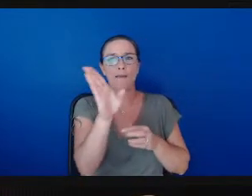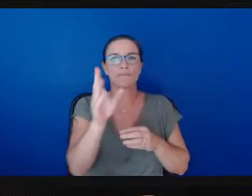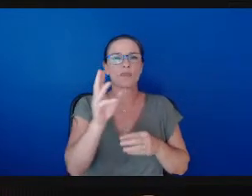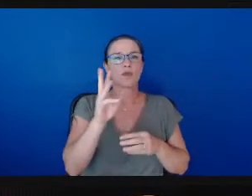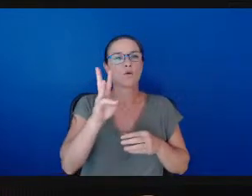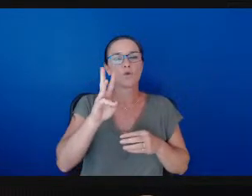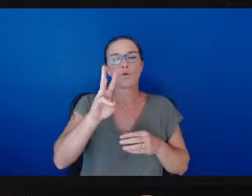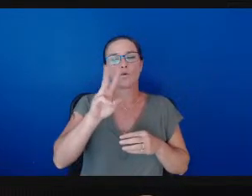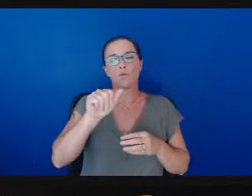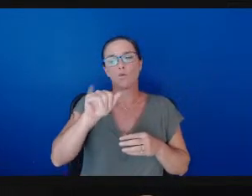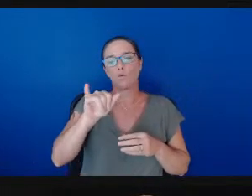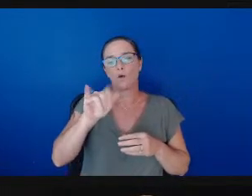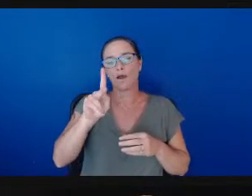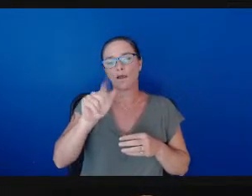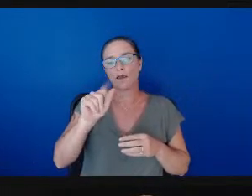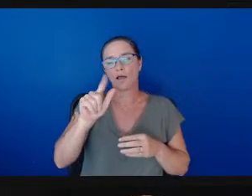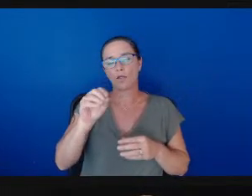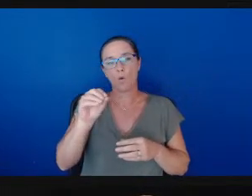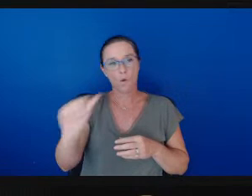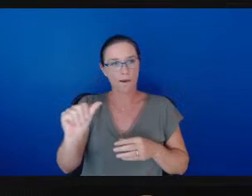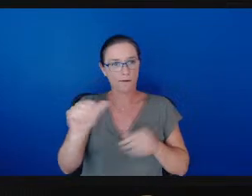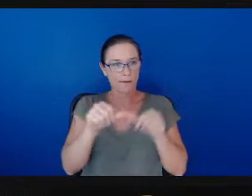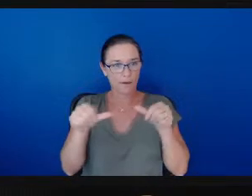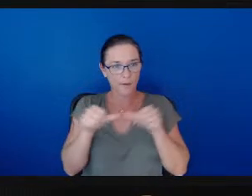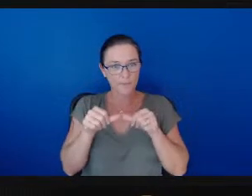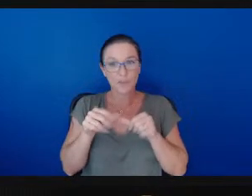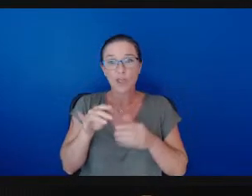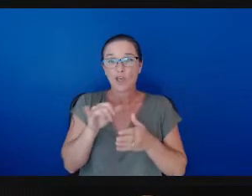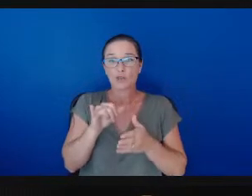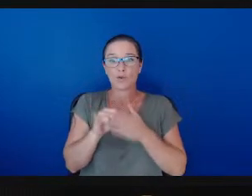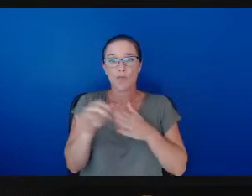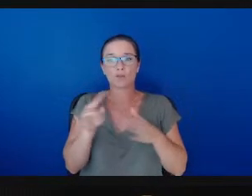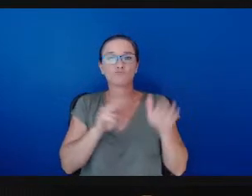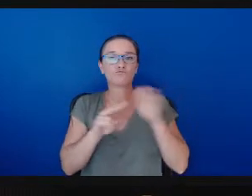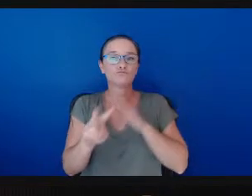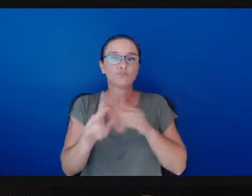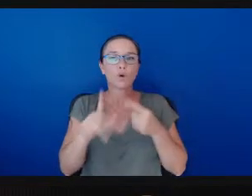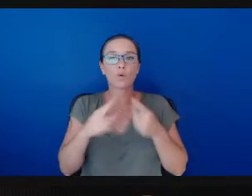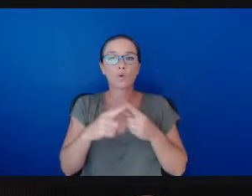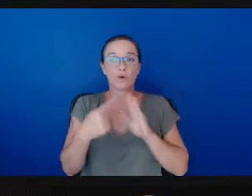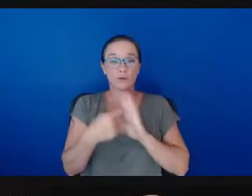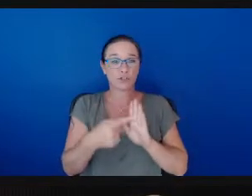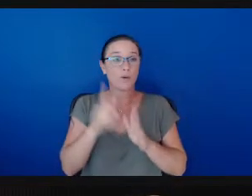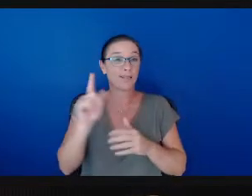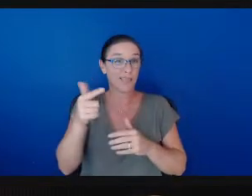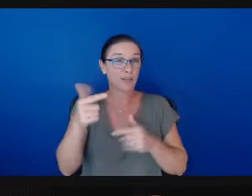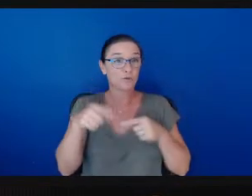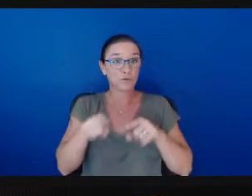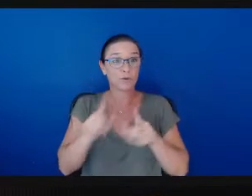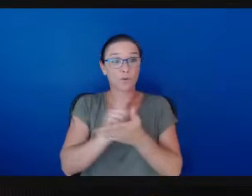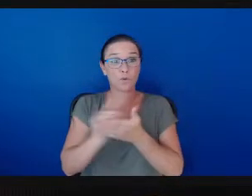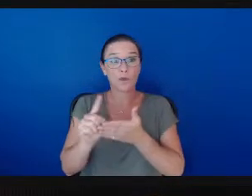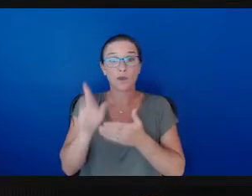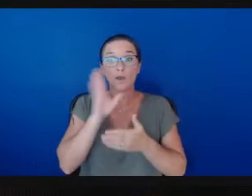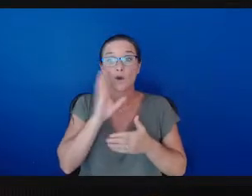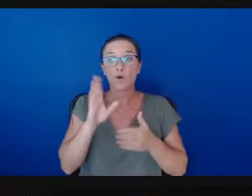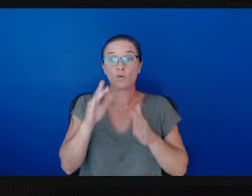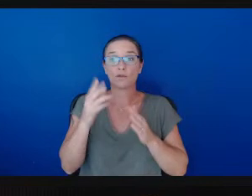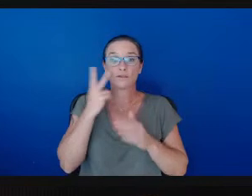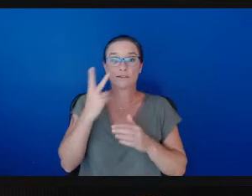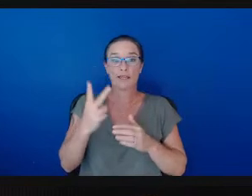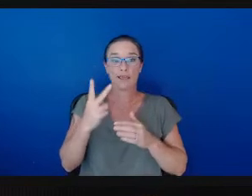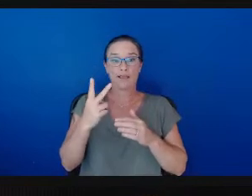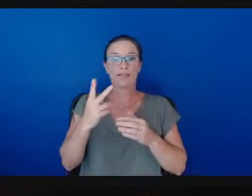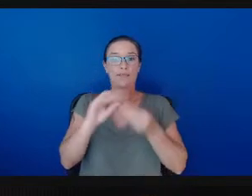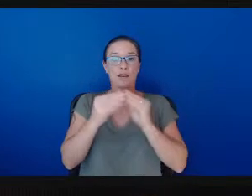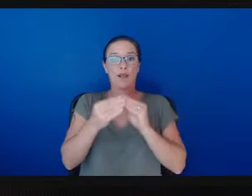well. So that's the actual forecast. When we show this later in the week, I expect that this value will be changed, and